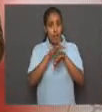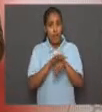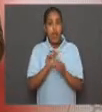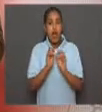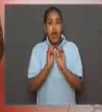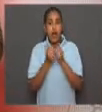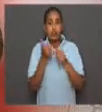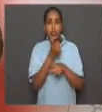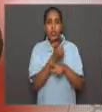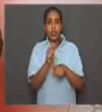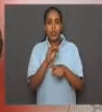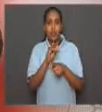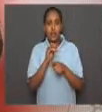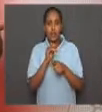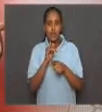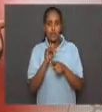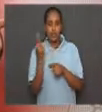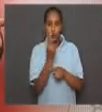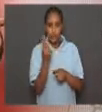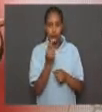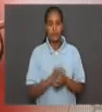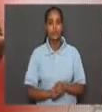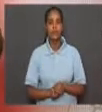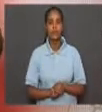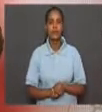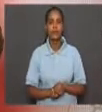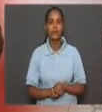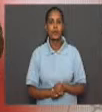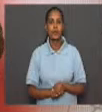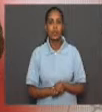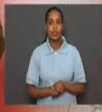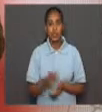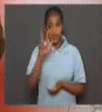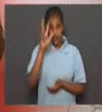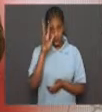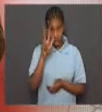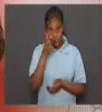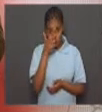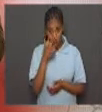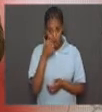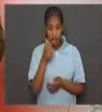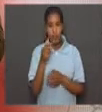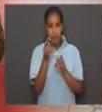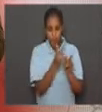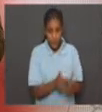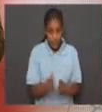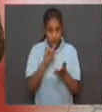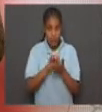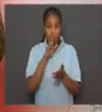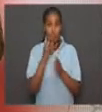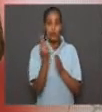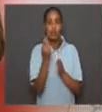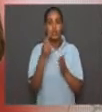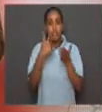on how the metal is going to be used. There are three common methods that are